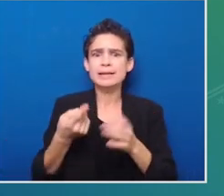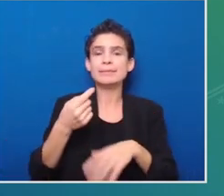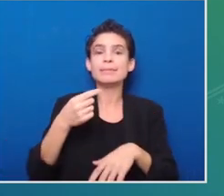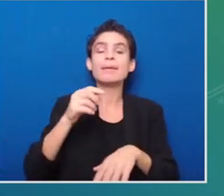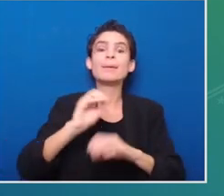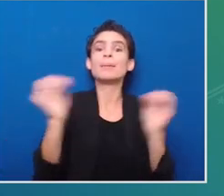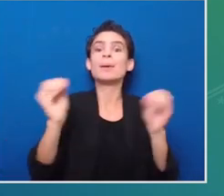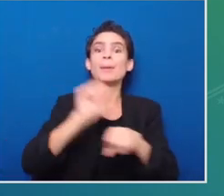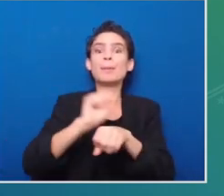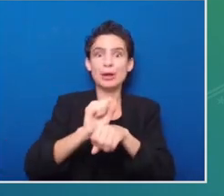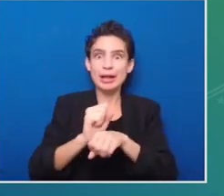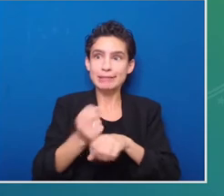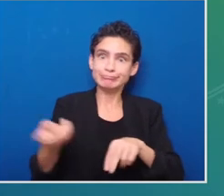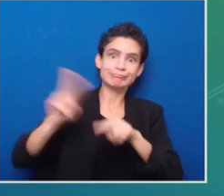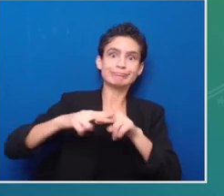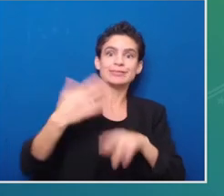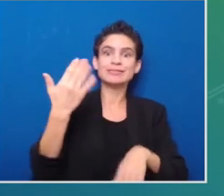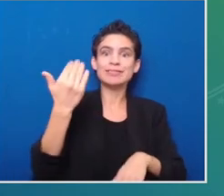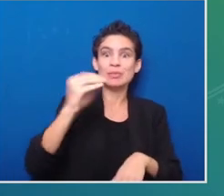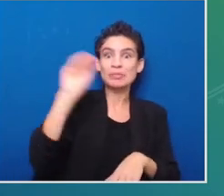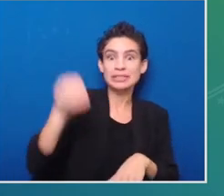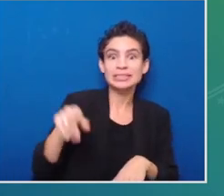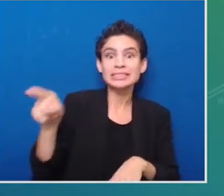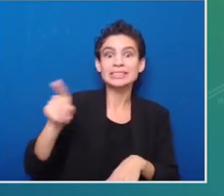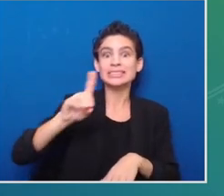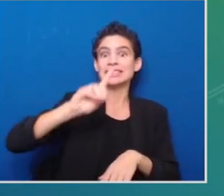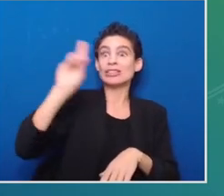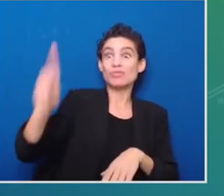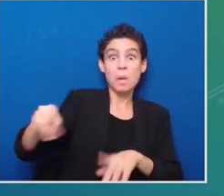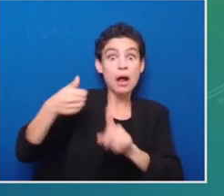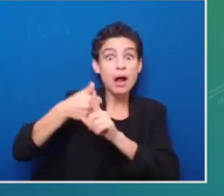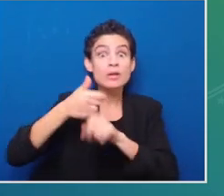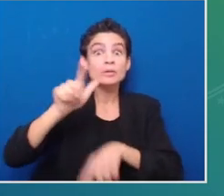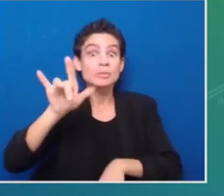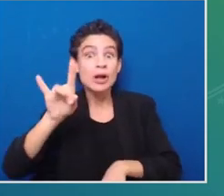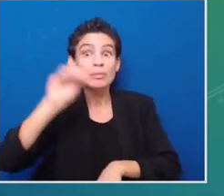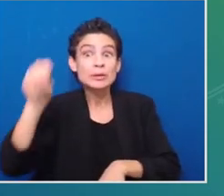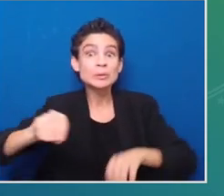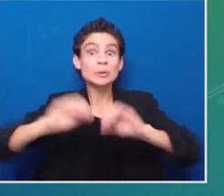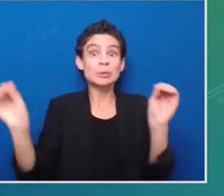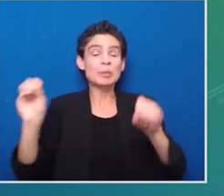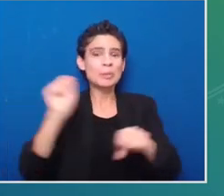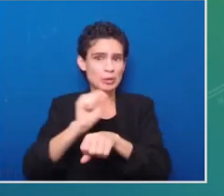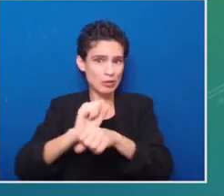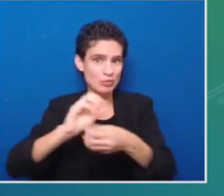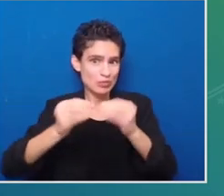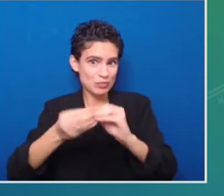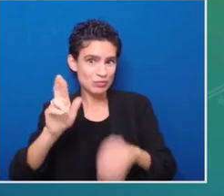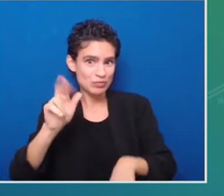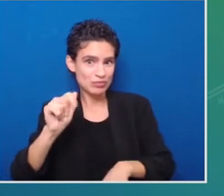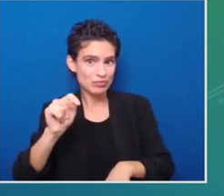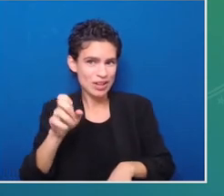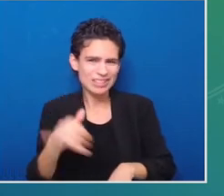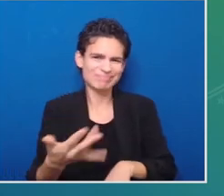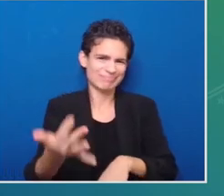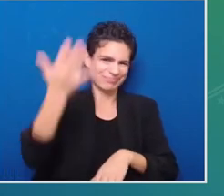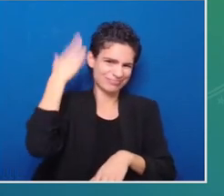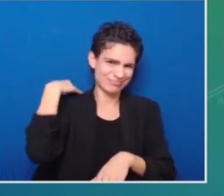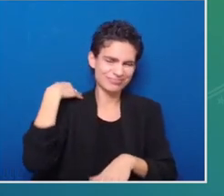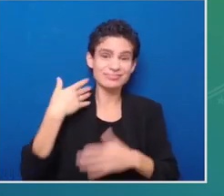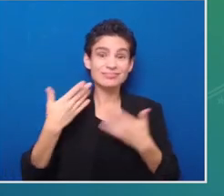in Michigan was 15%. In Detroit, it was 28%. But then,